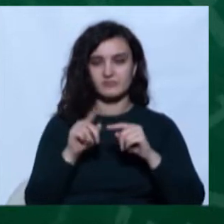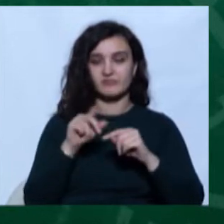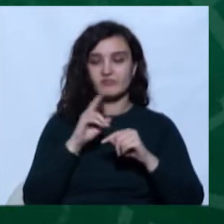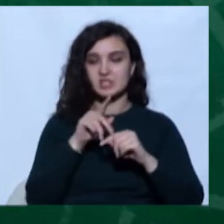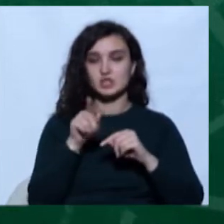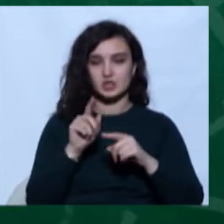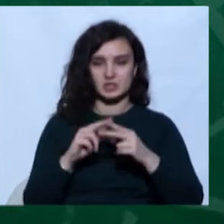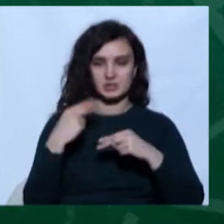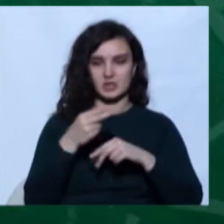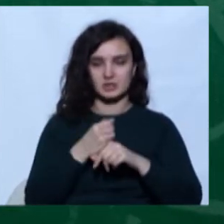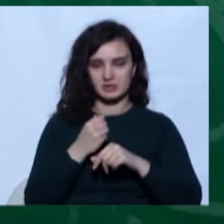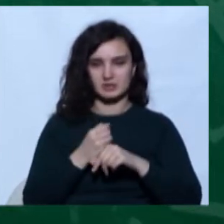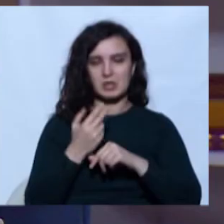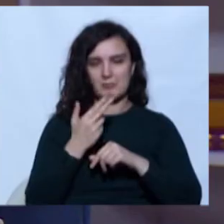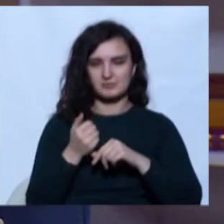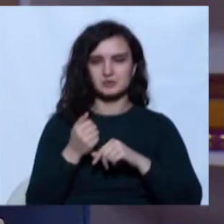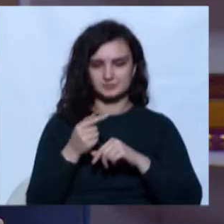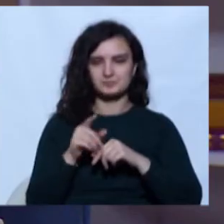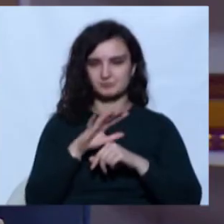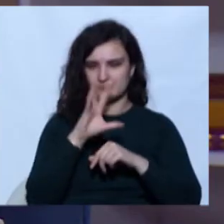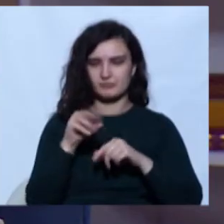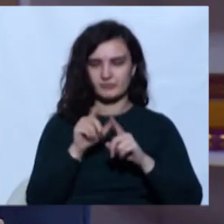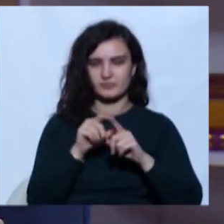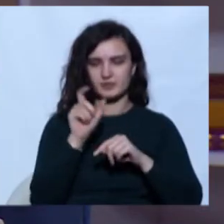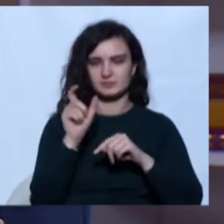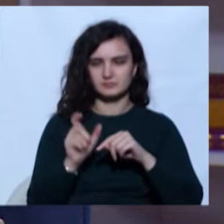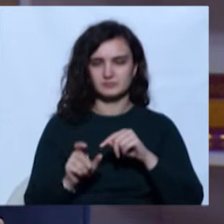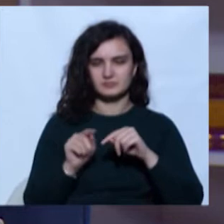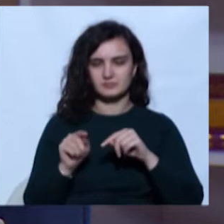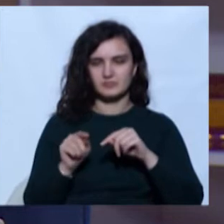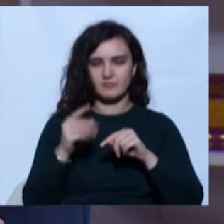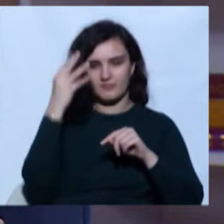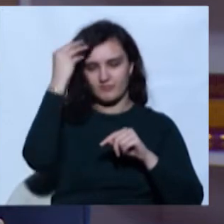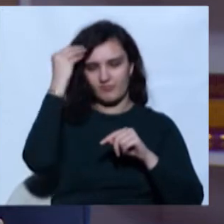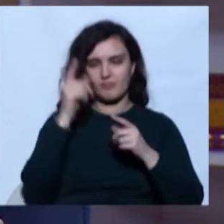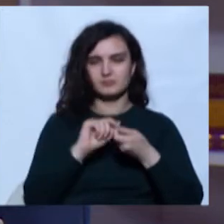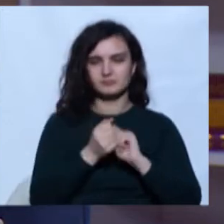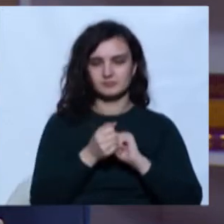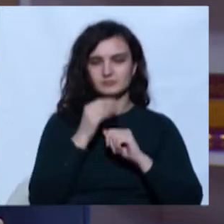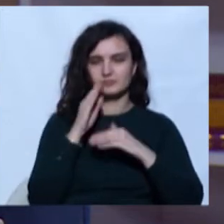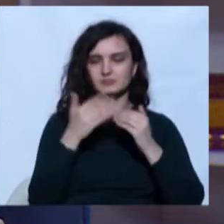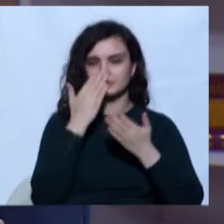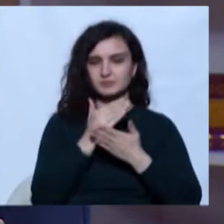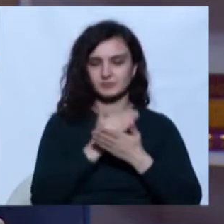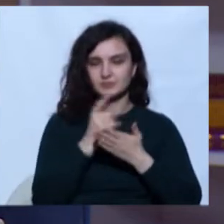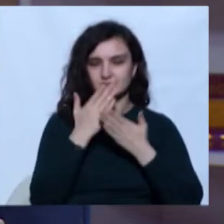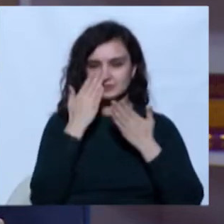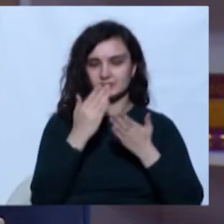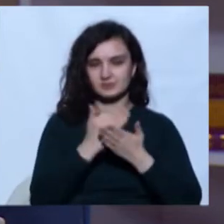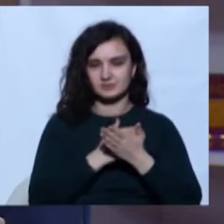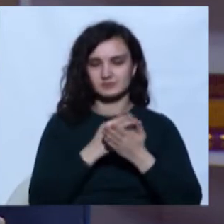before. Now keep all of these vocabulary words in mind throughout our lesson and as you read the book.